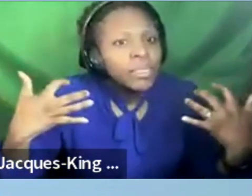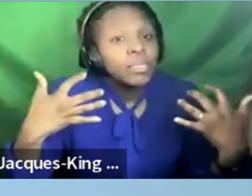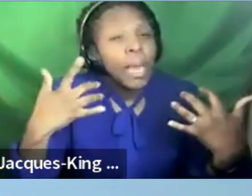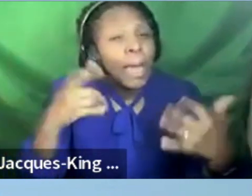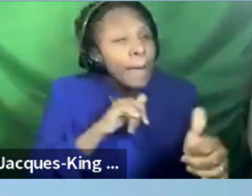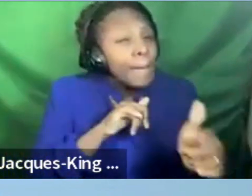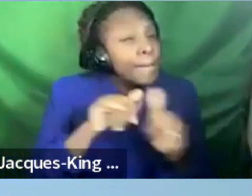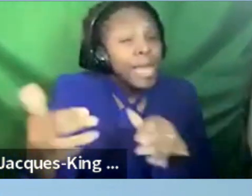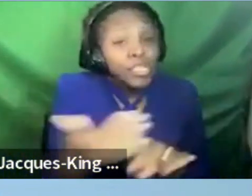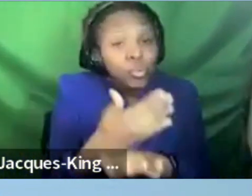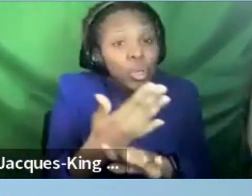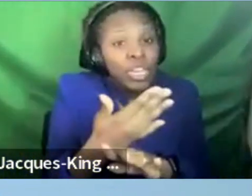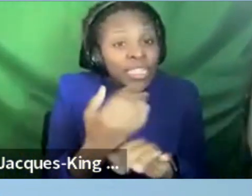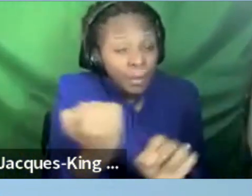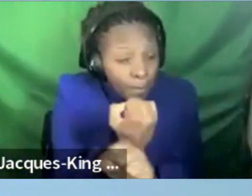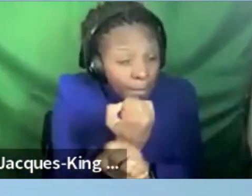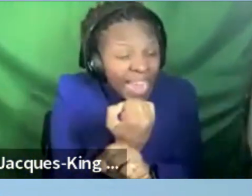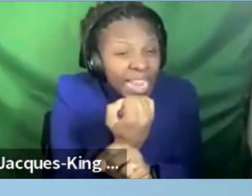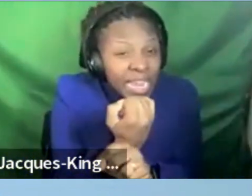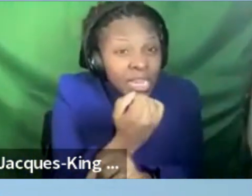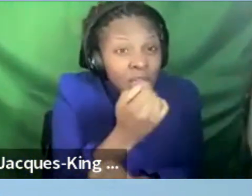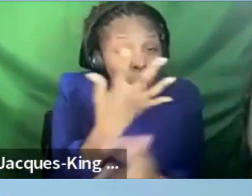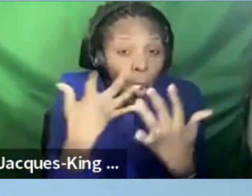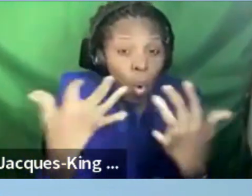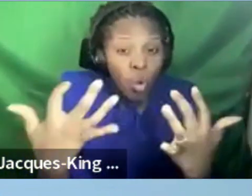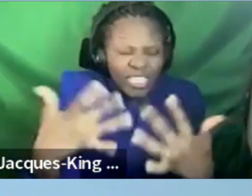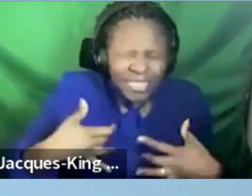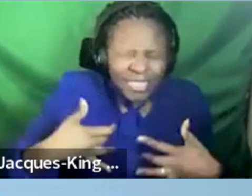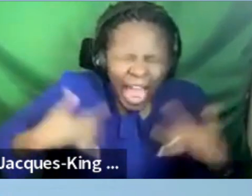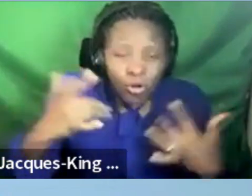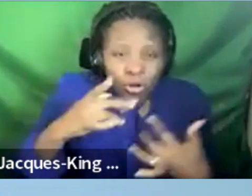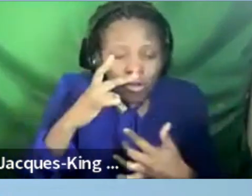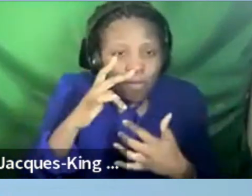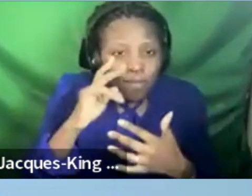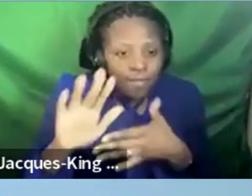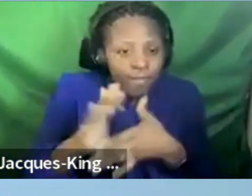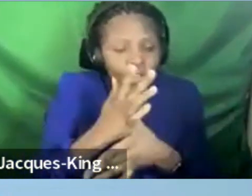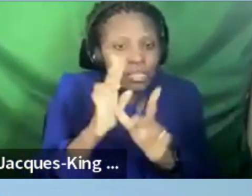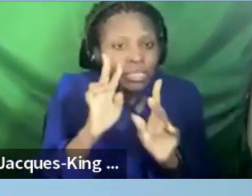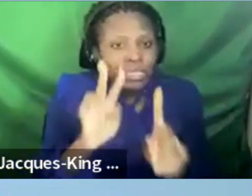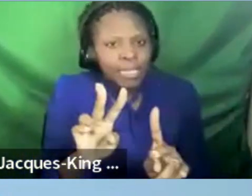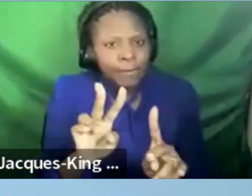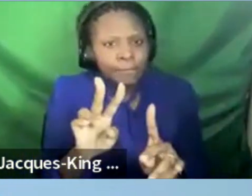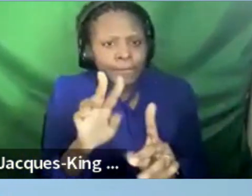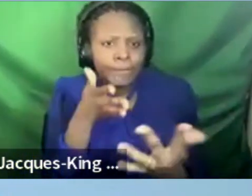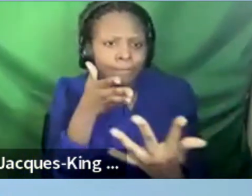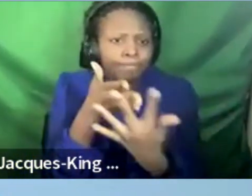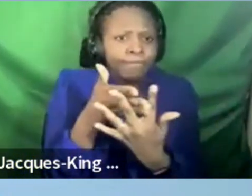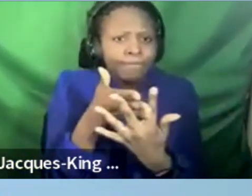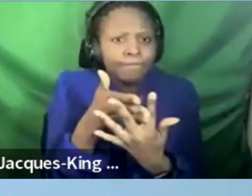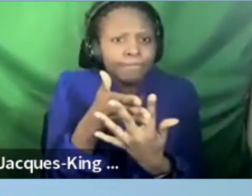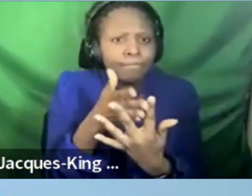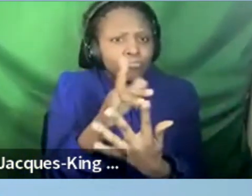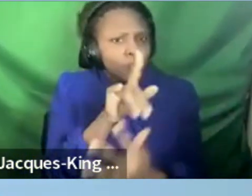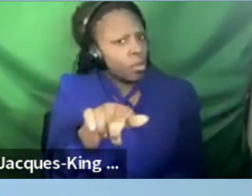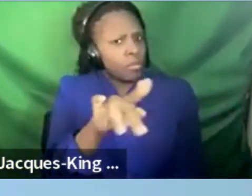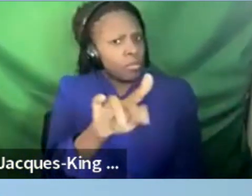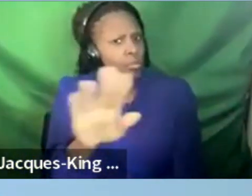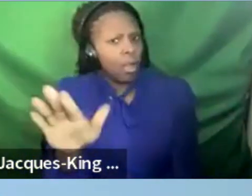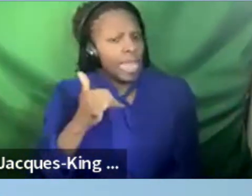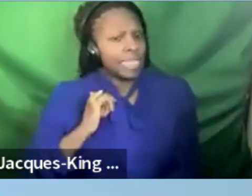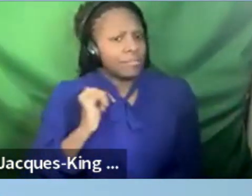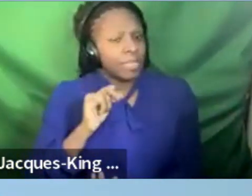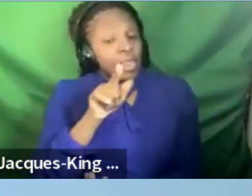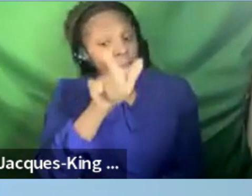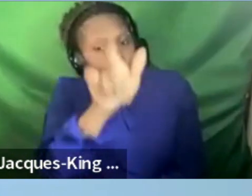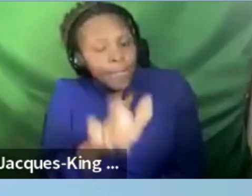work have made people very angry when they first saw them because they were disruptive and because they weren't what they were expecting,